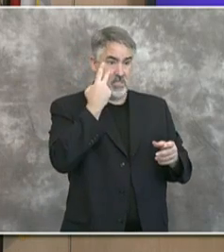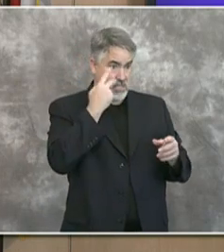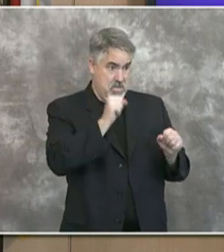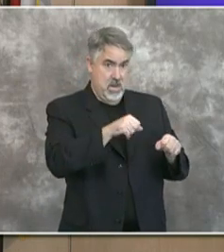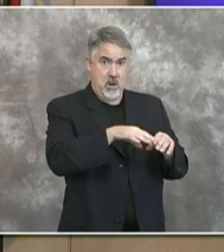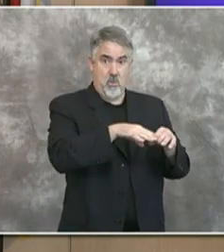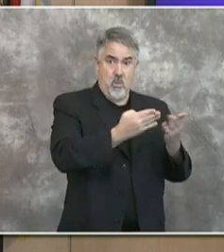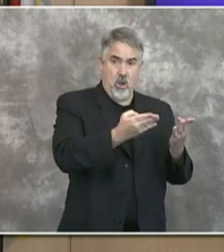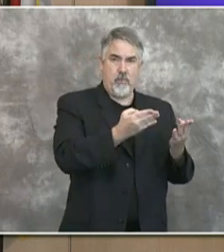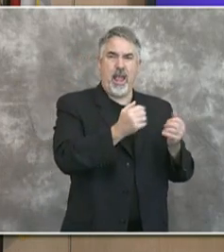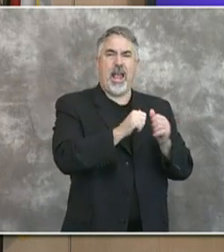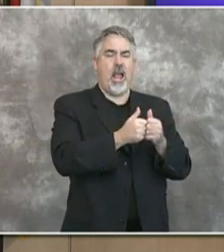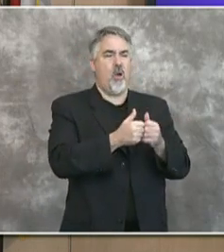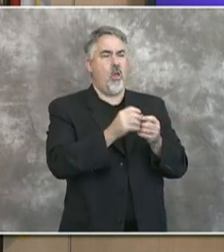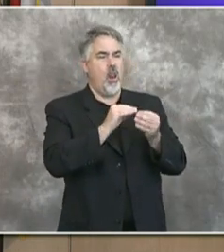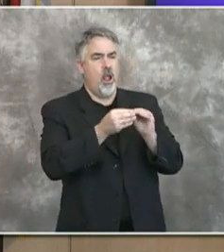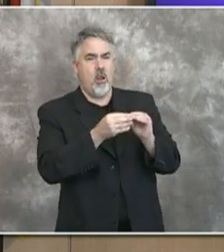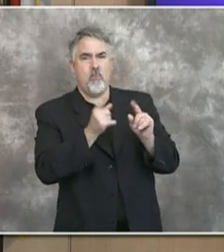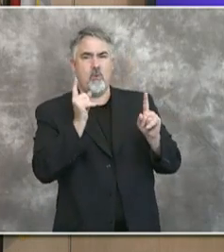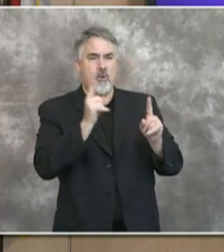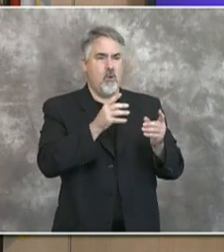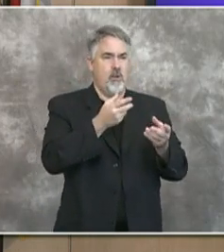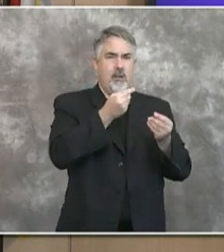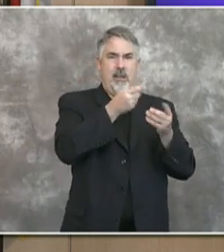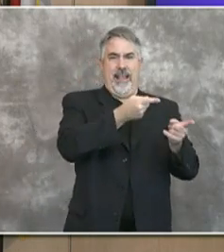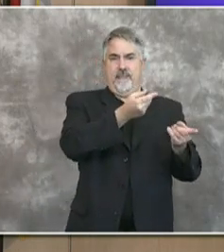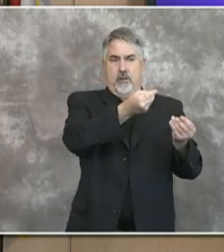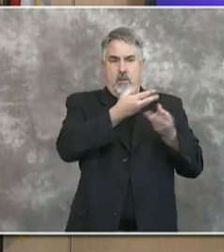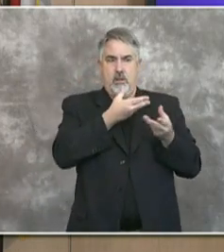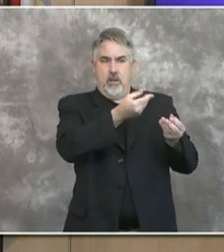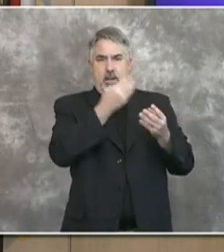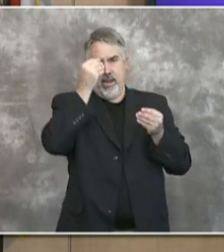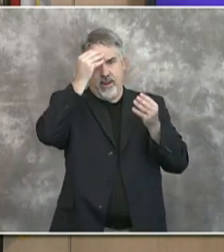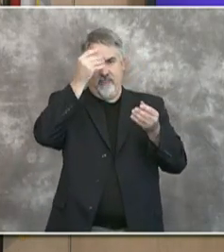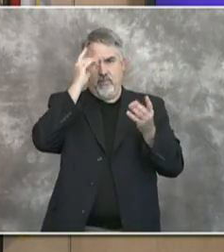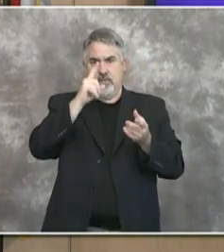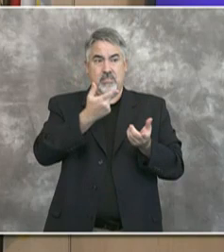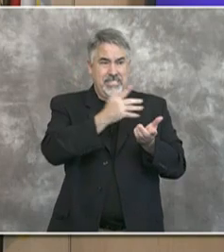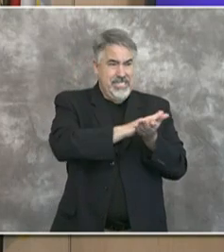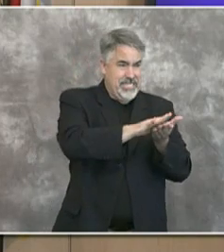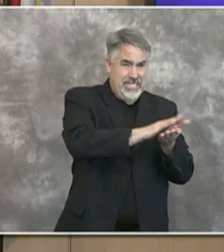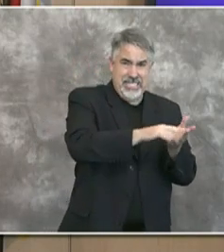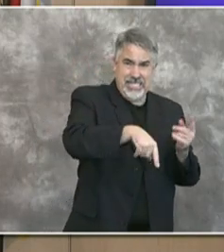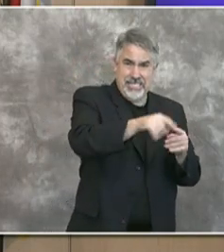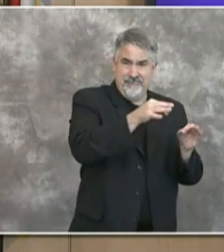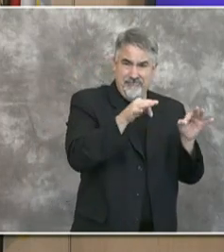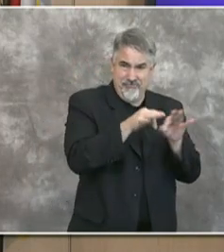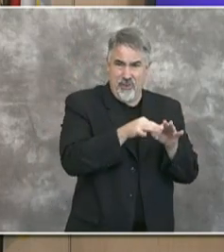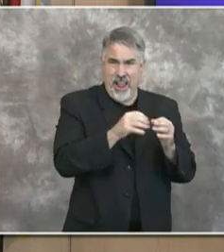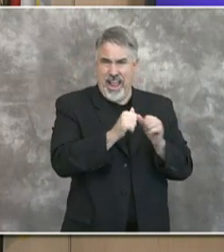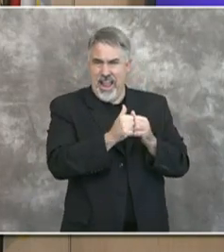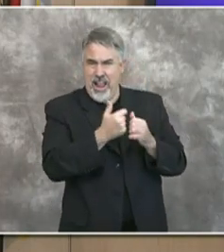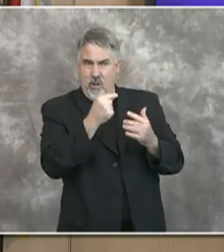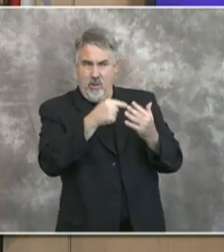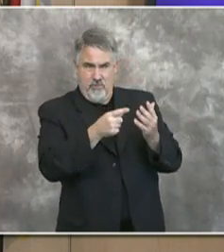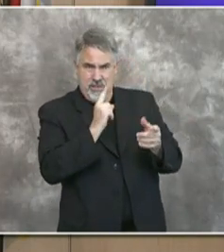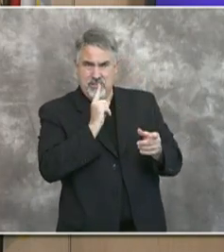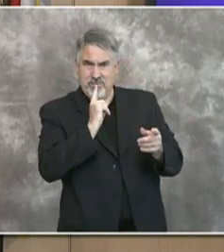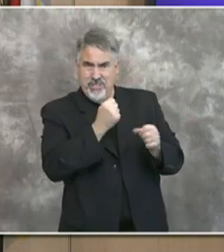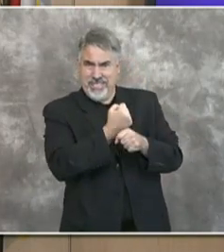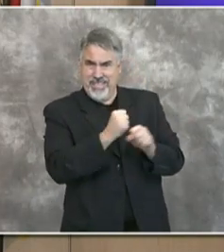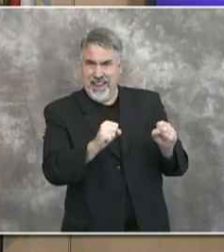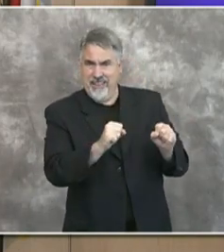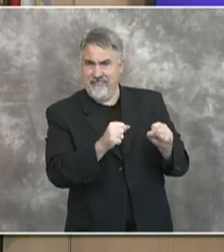place, including physical distancing, staffing, sanitation, hygiene, enforcement. We are asking local jurisdictions to have those